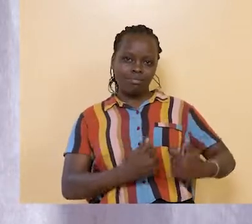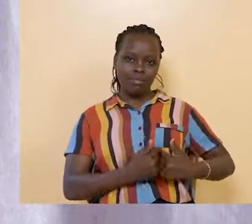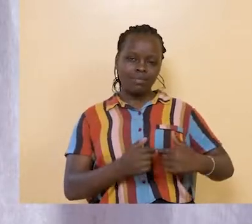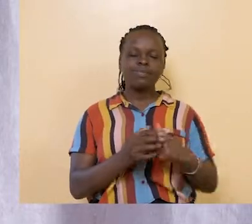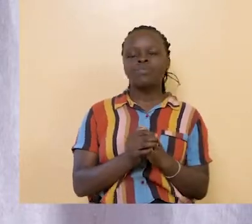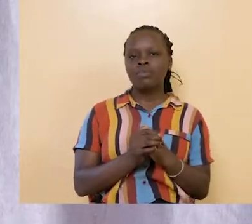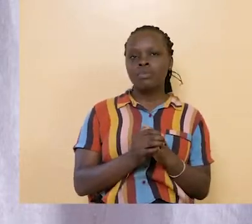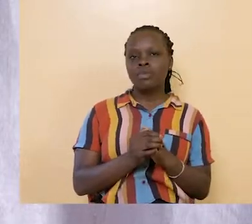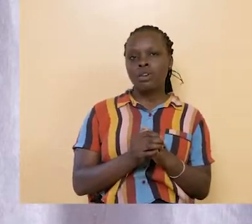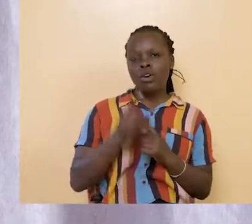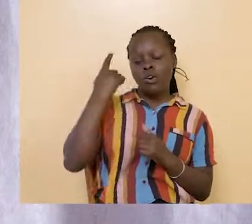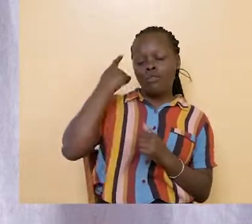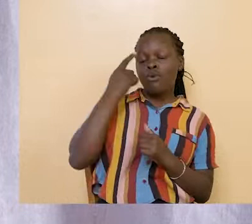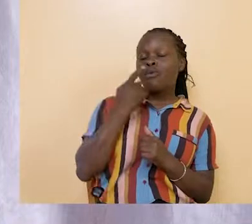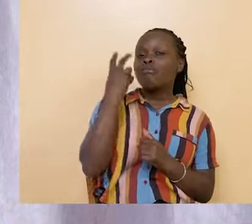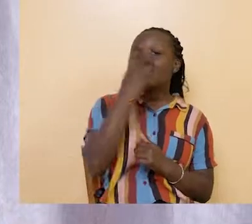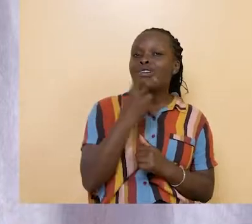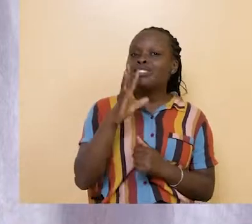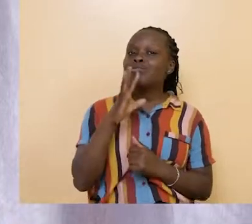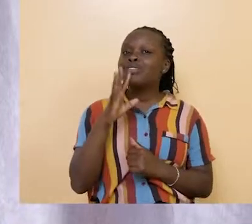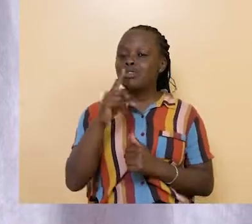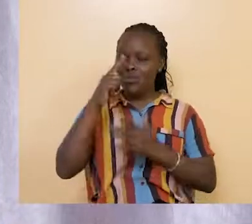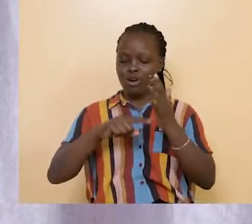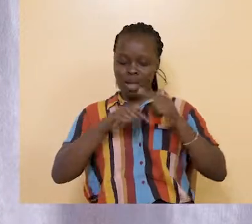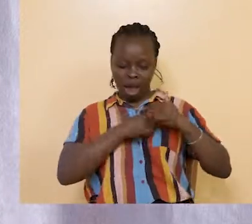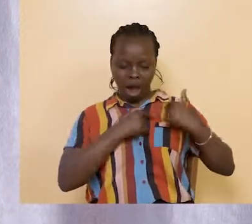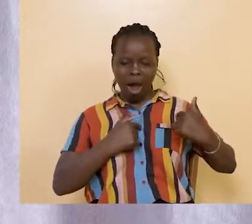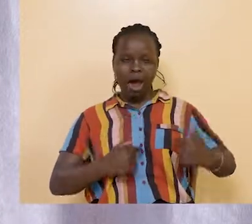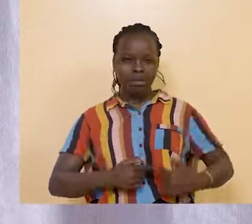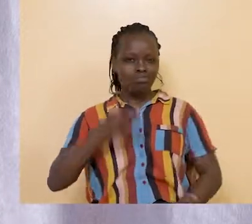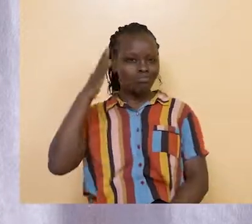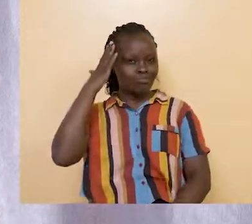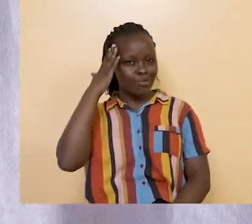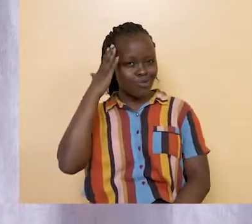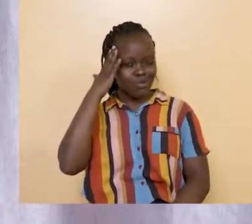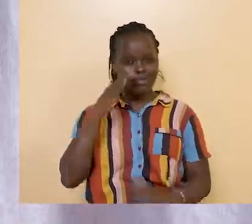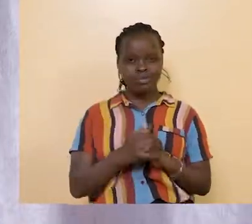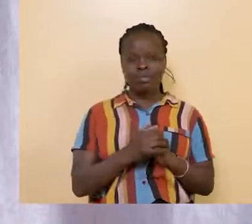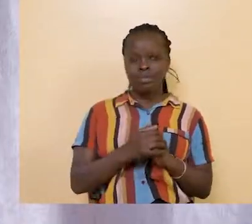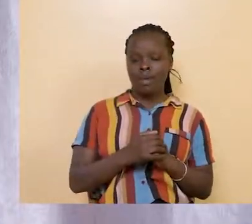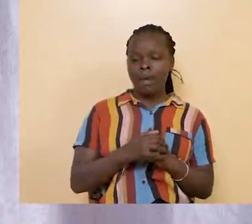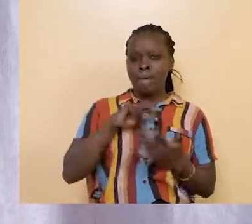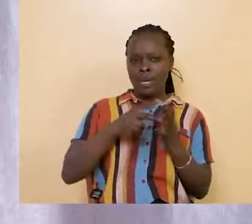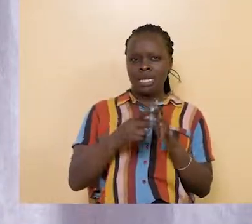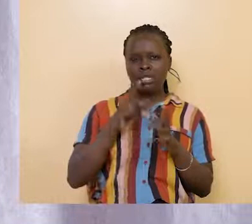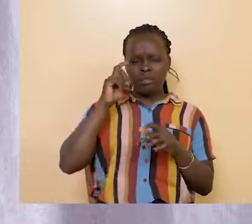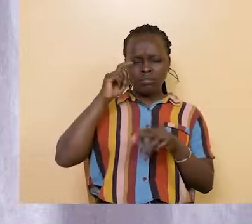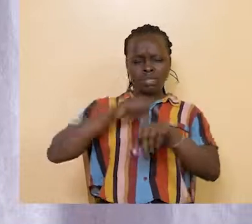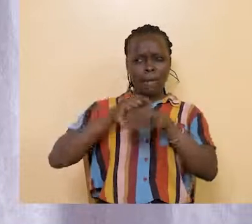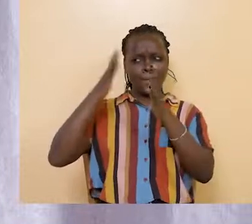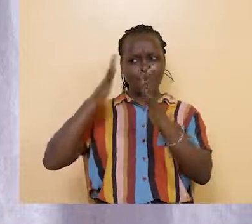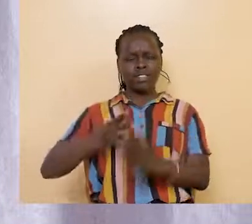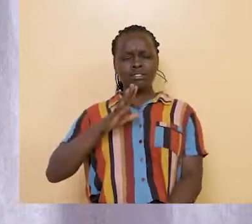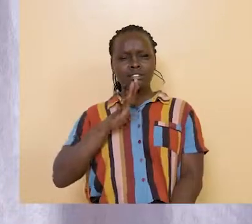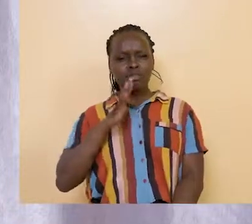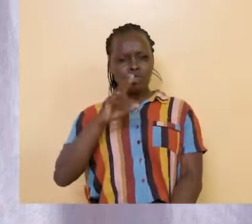heart. For the mouth speaks what the heart is full of. And so, as I say, we do not just speak merely